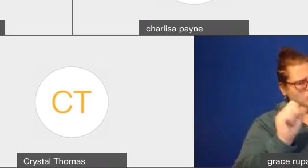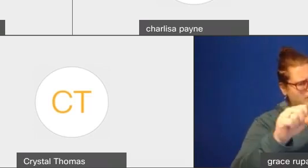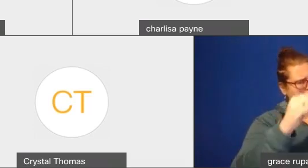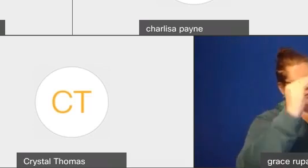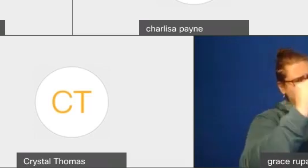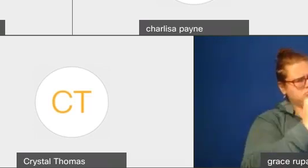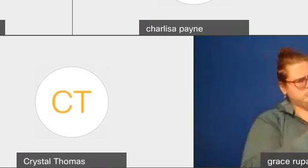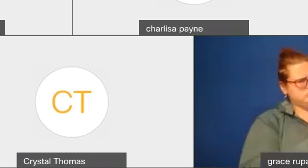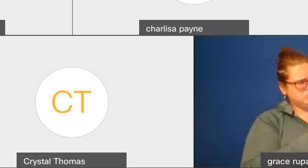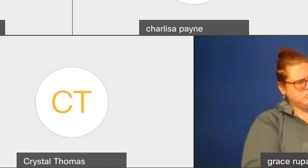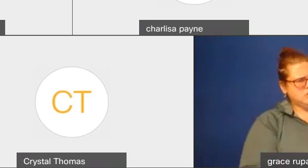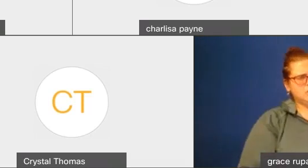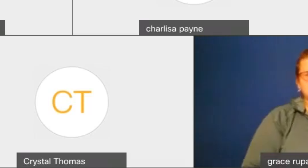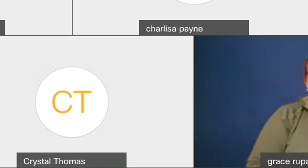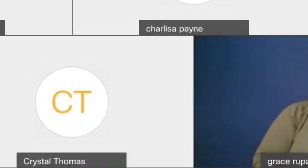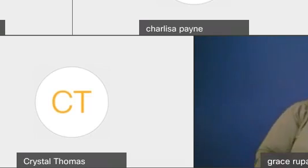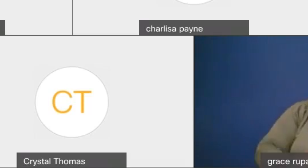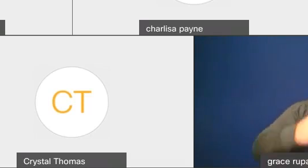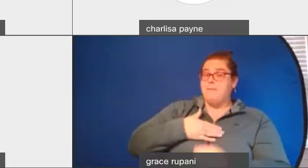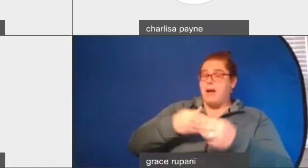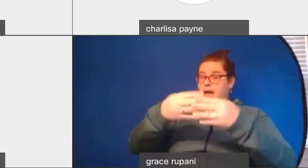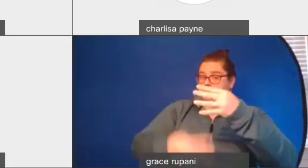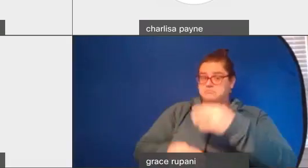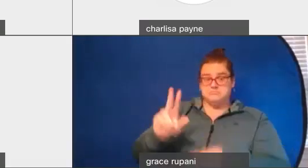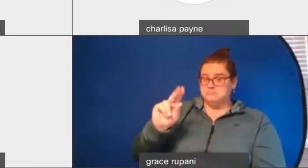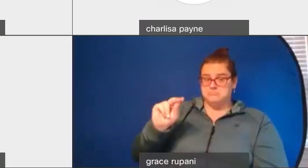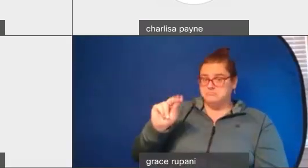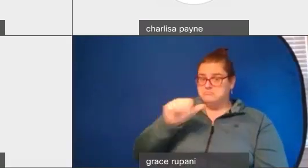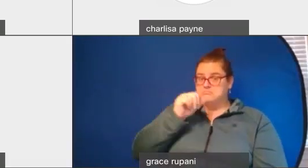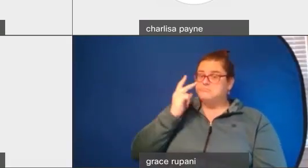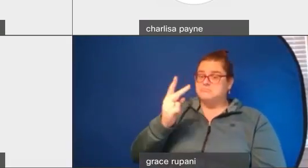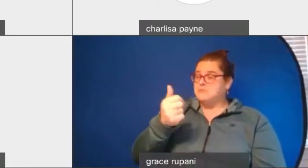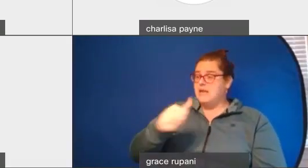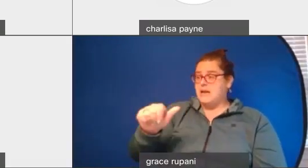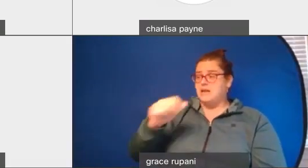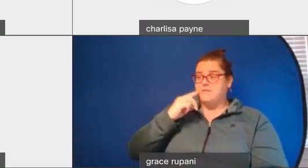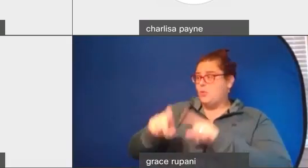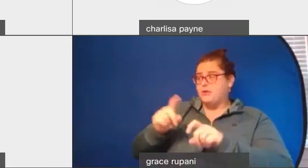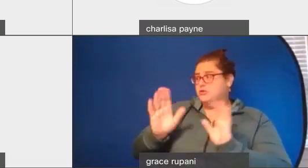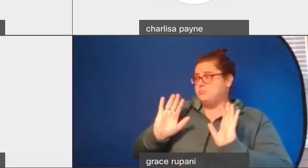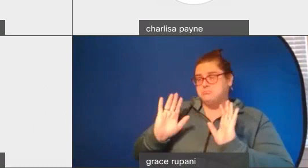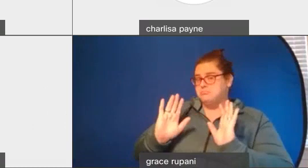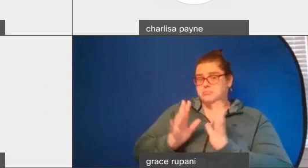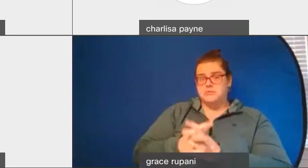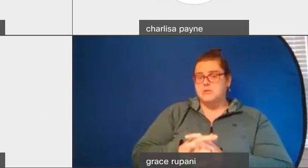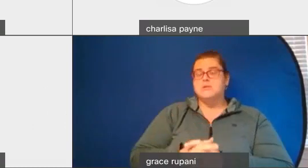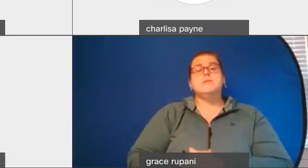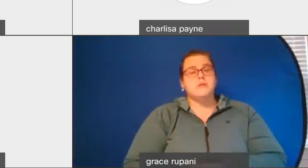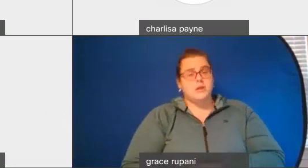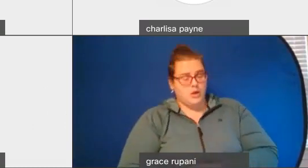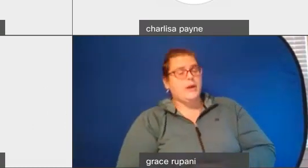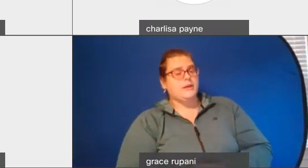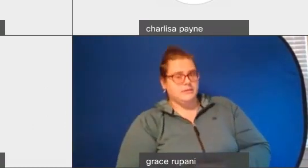Crystal? Yeah, not in my queue. I don't see anything in my queue for questions. Okay, so there was a